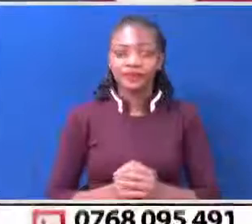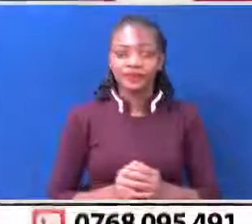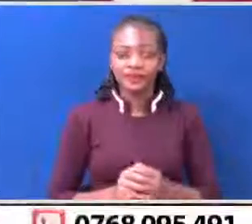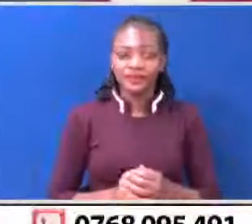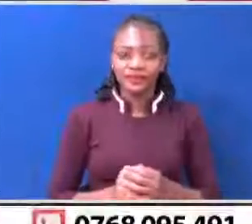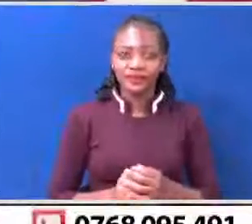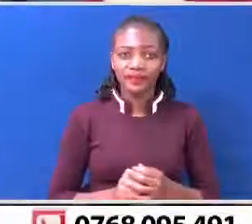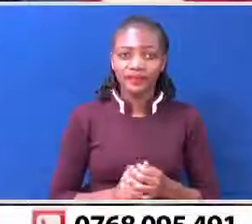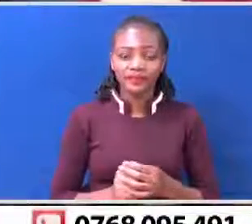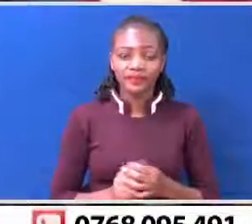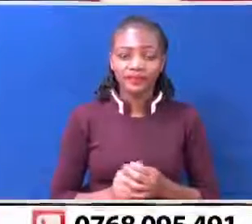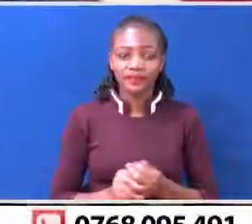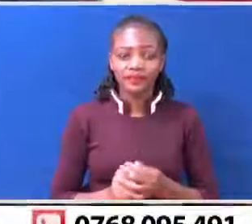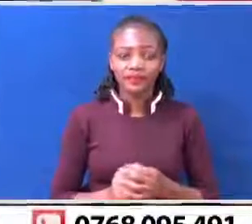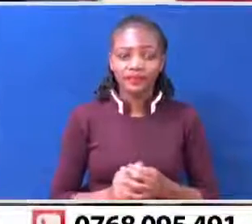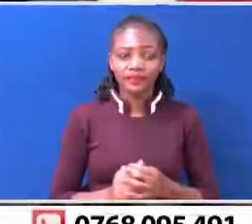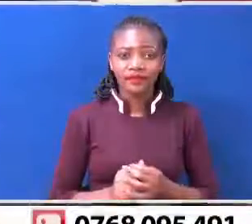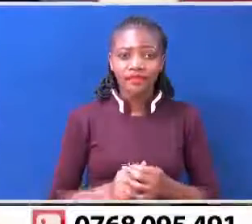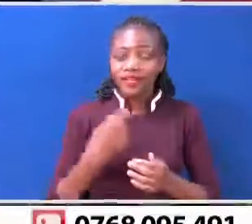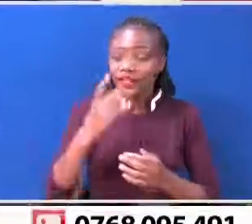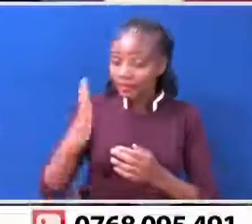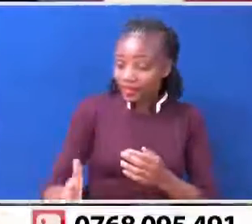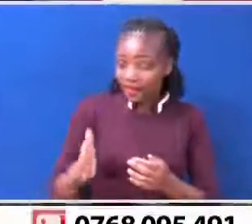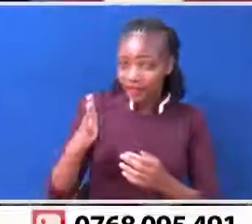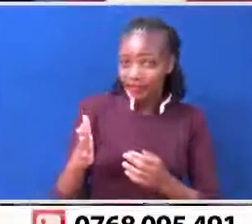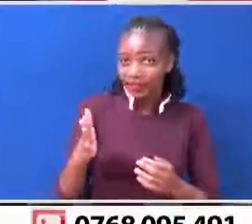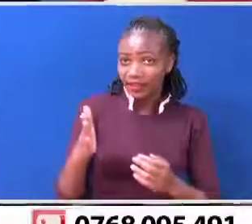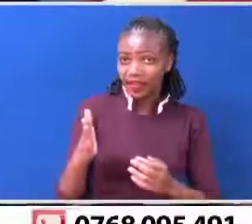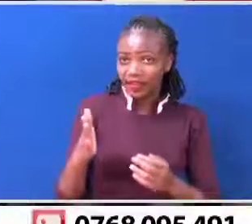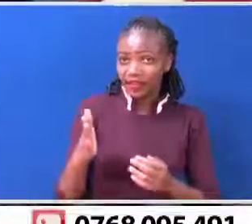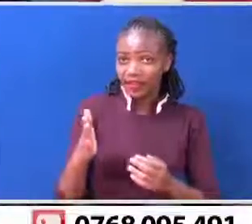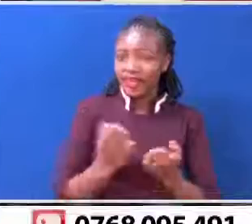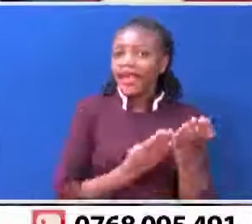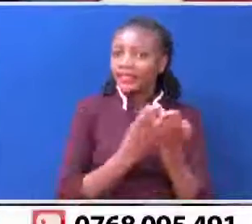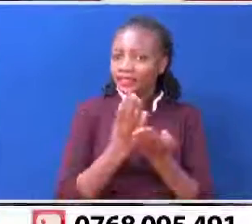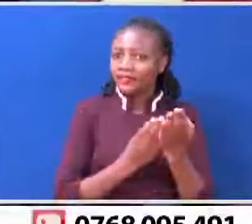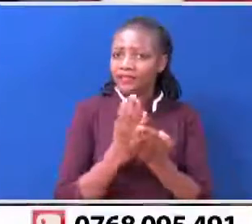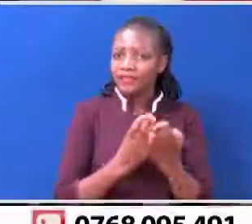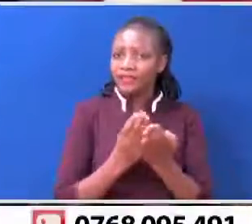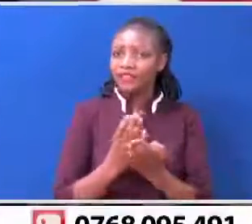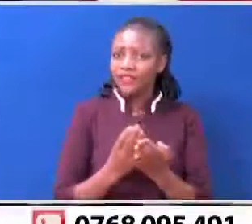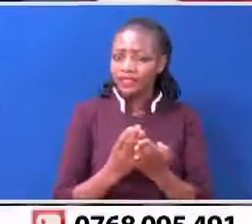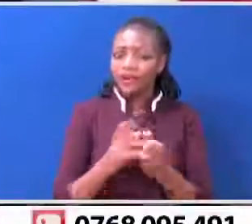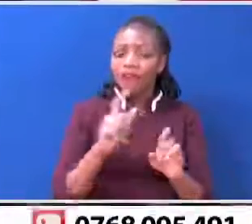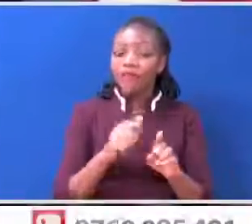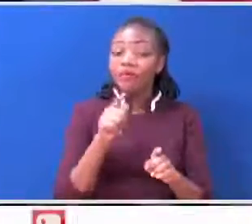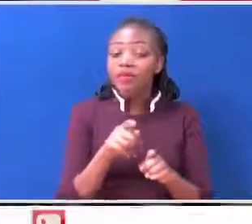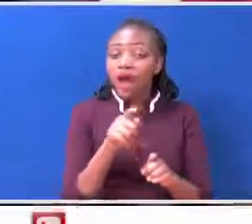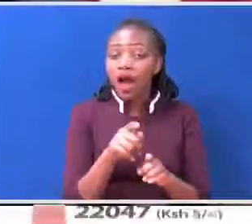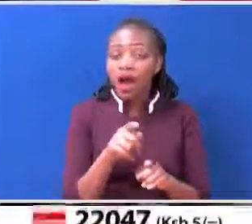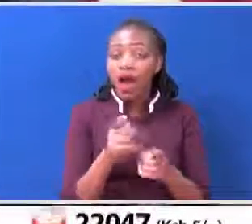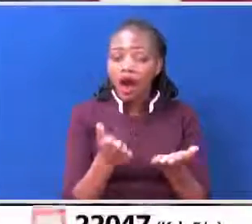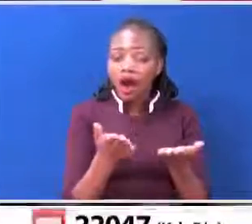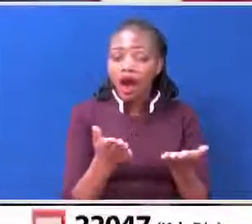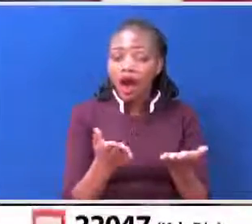said, this commuter rail, the service which will be going from here